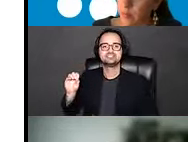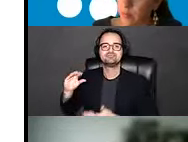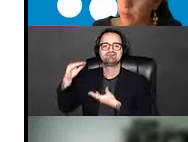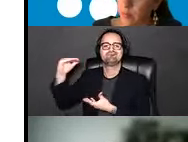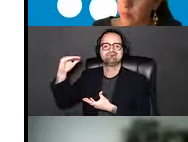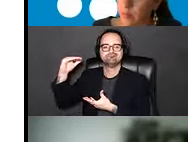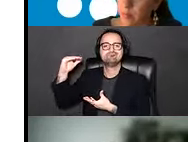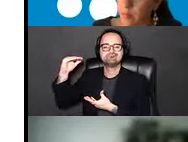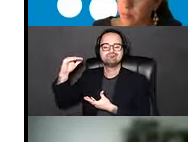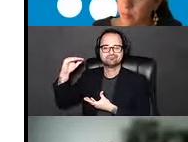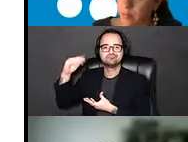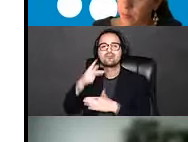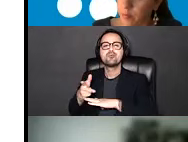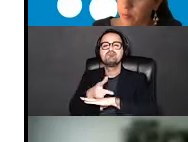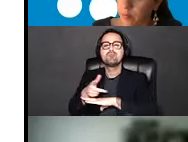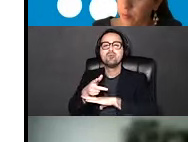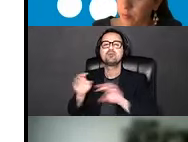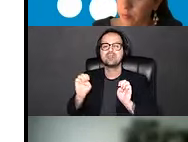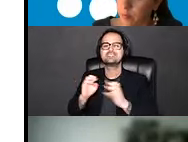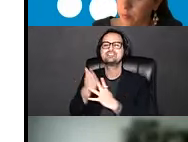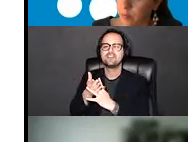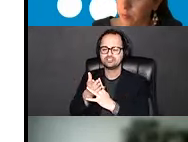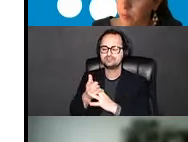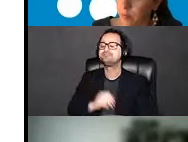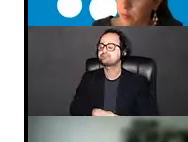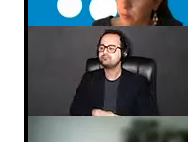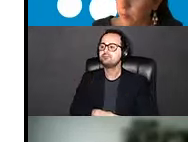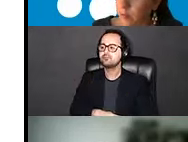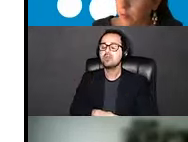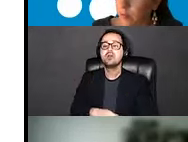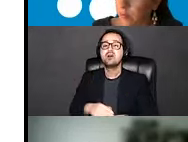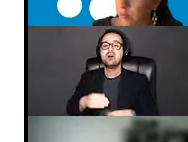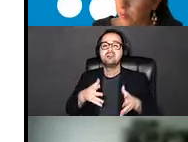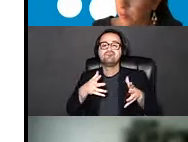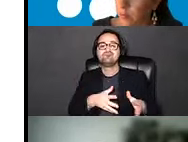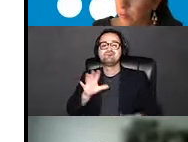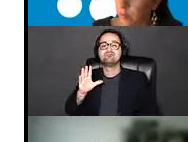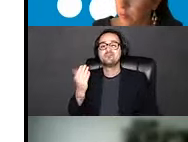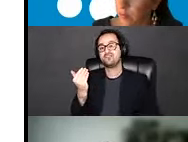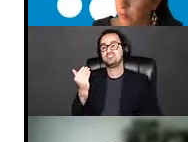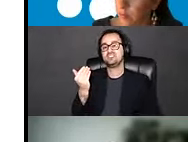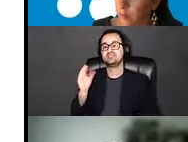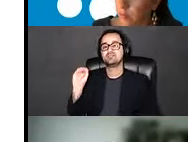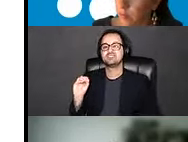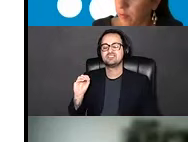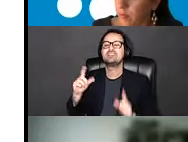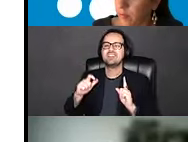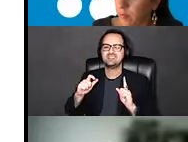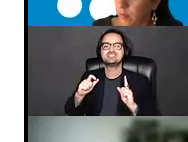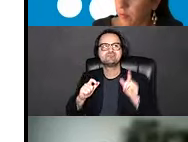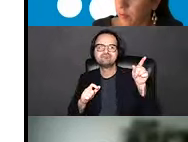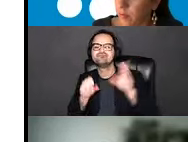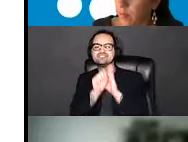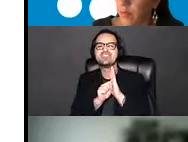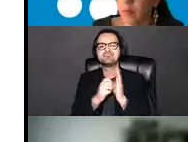a mobile crisis intervention service, and the remaining 15% has to be picked up in the state.